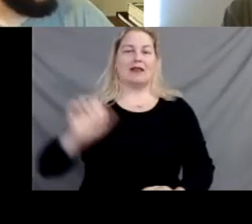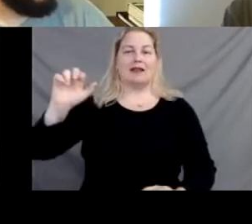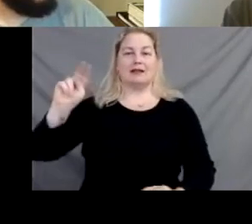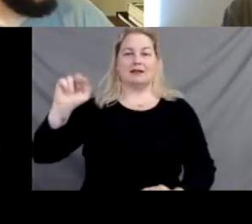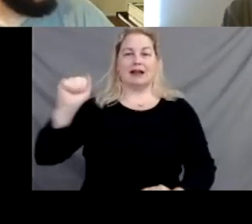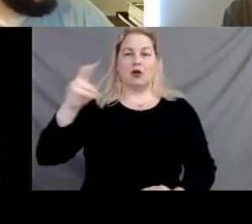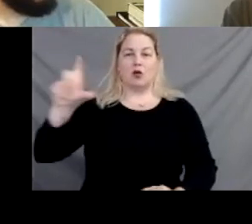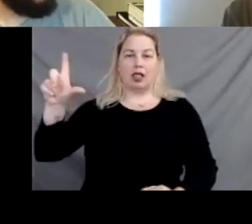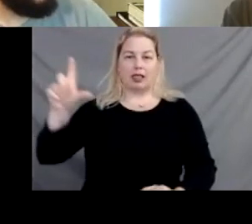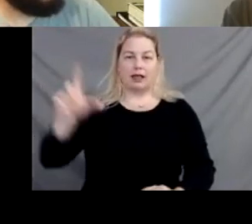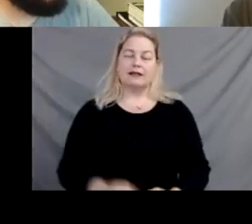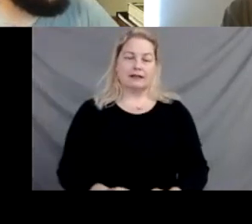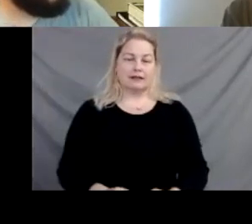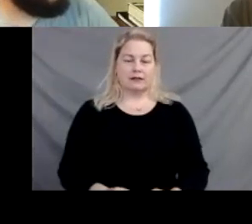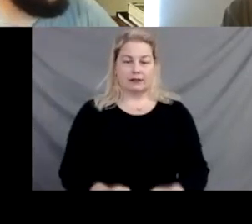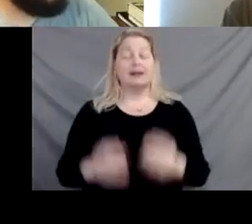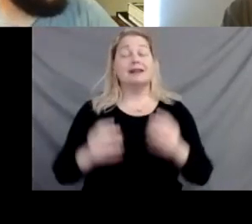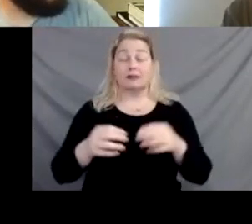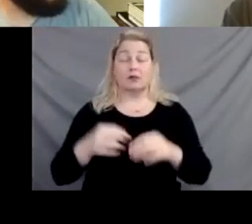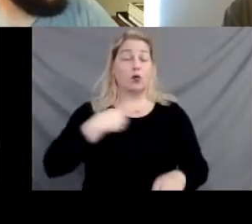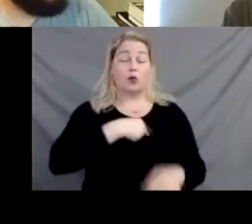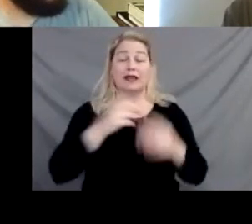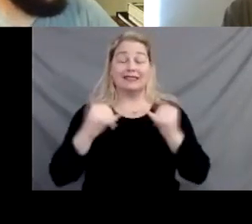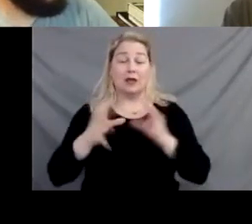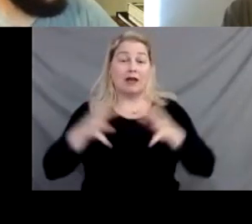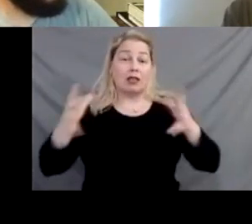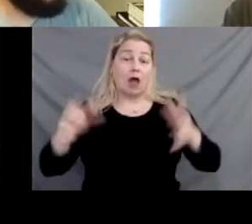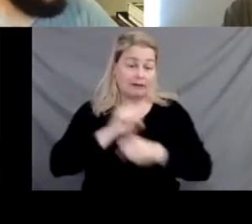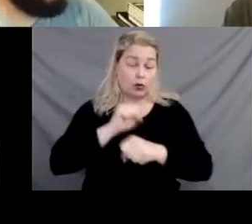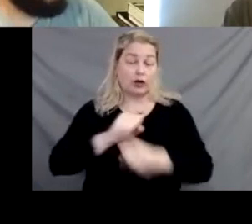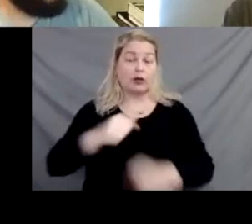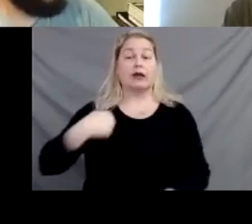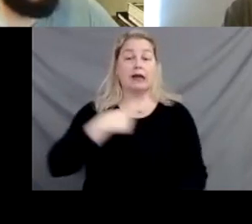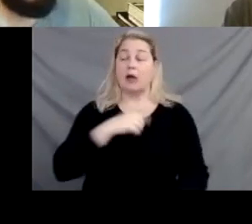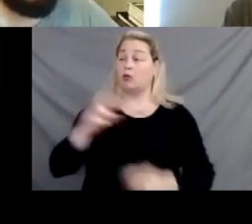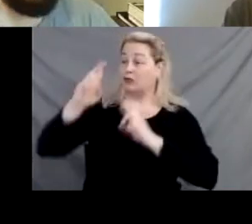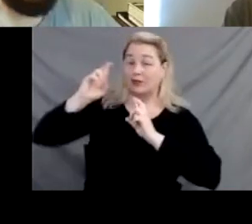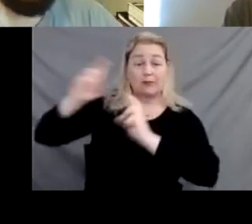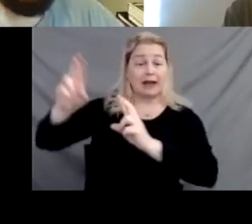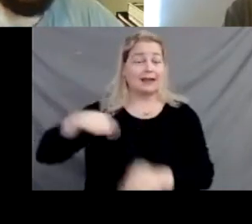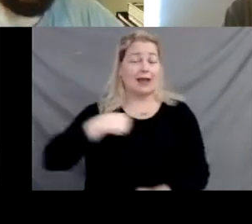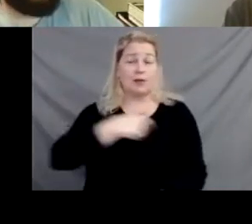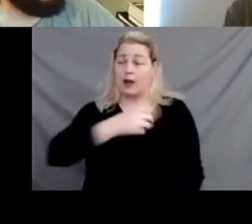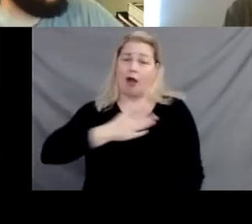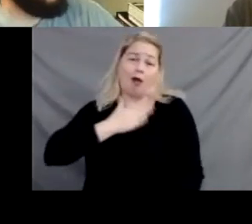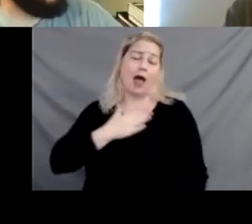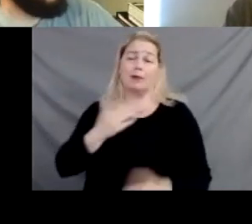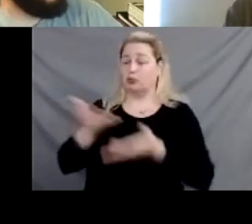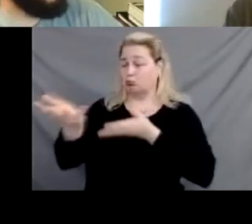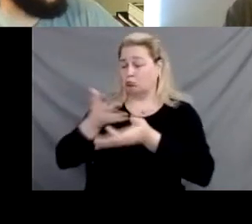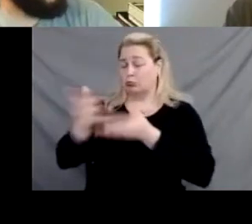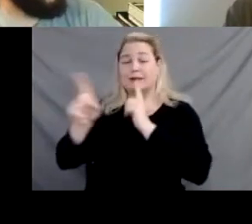Committee still has a lot of work to do ahead of it with respect to direct relief and engaging in a dialogue with